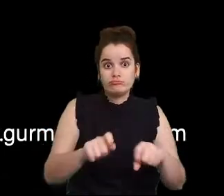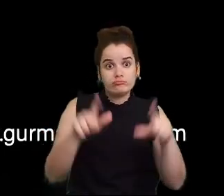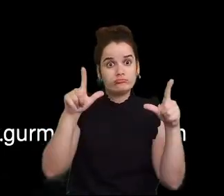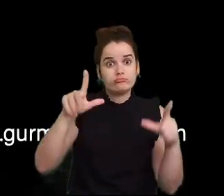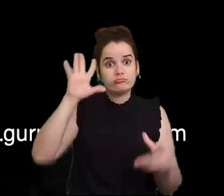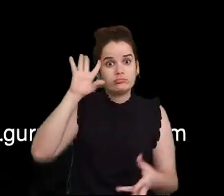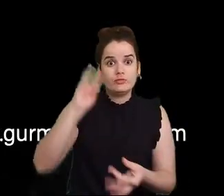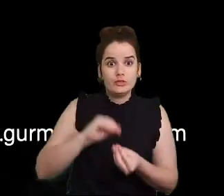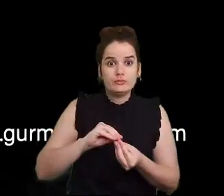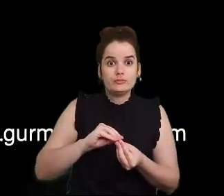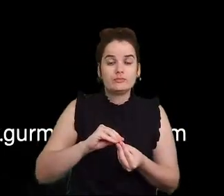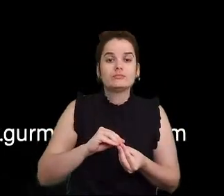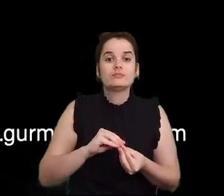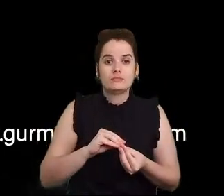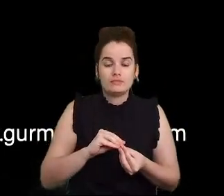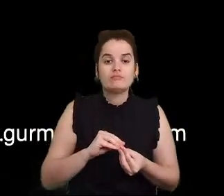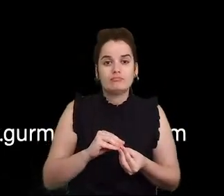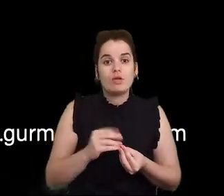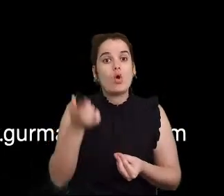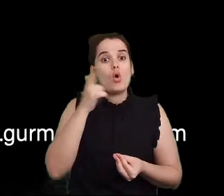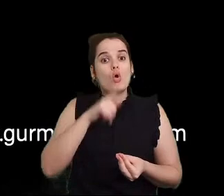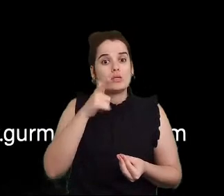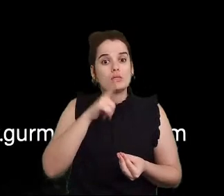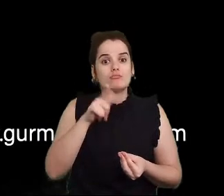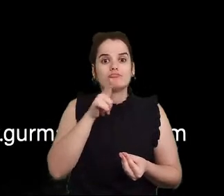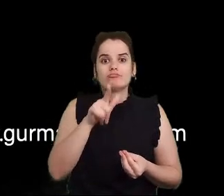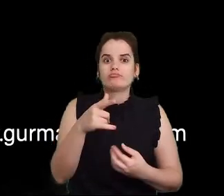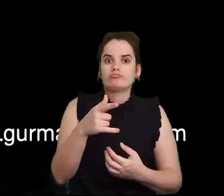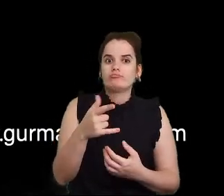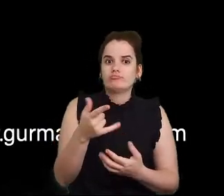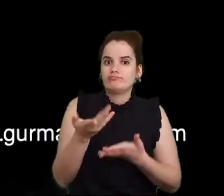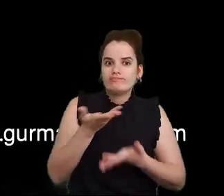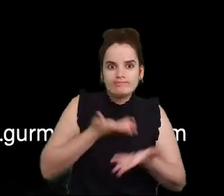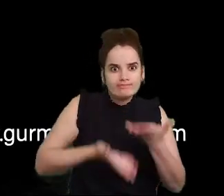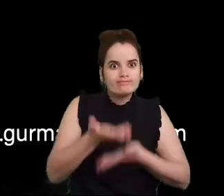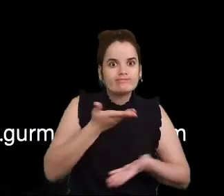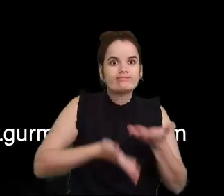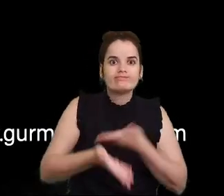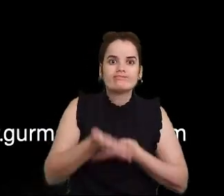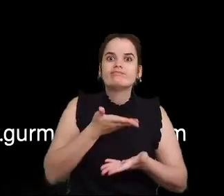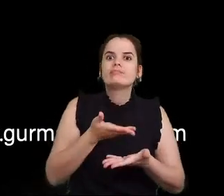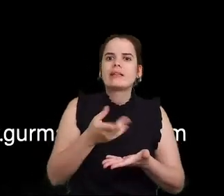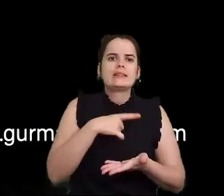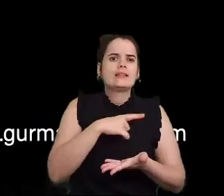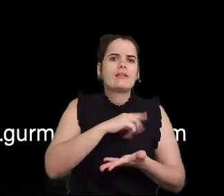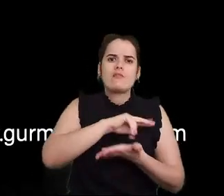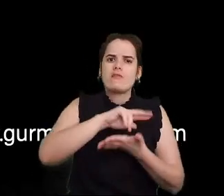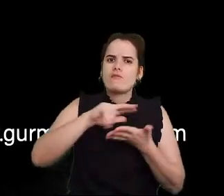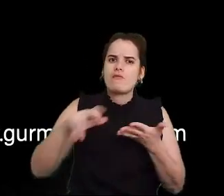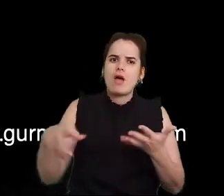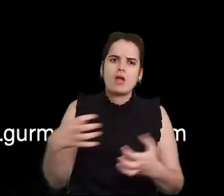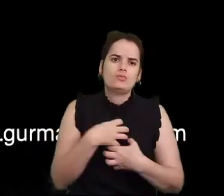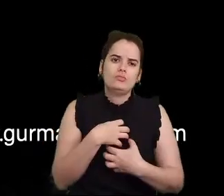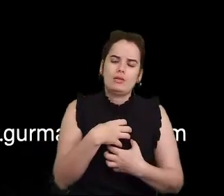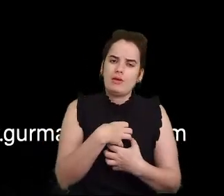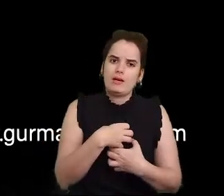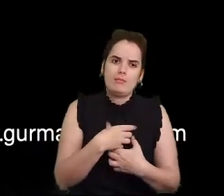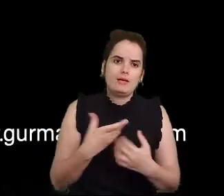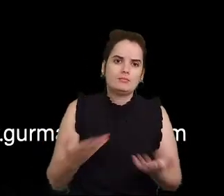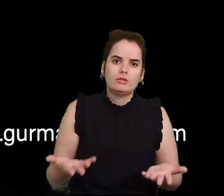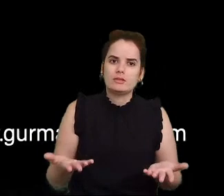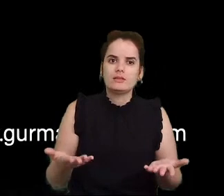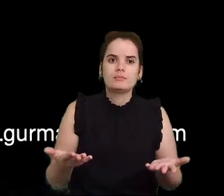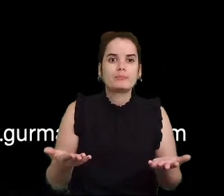And as you can see that, these many roles have many forms. All of these different kinds of